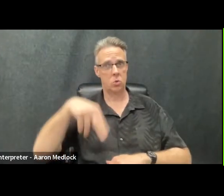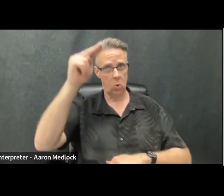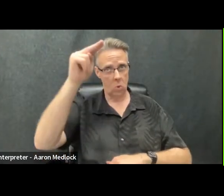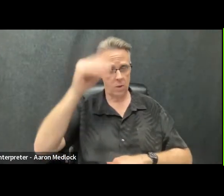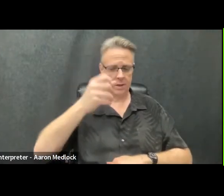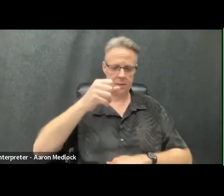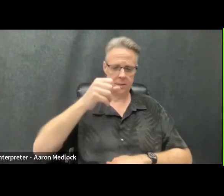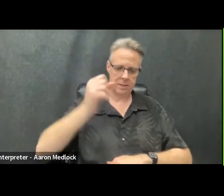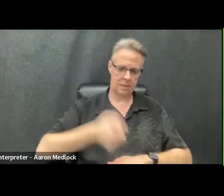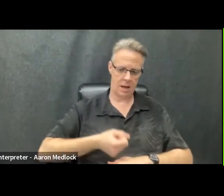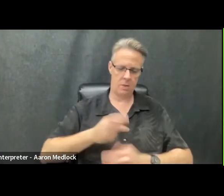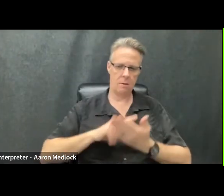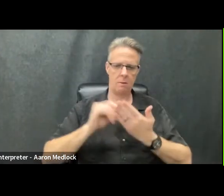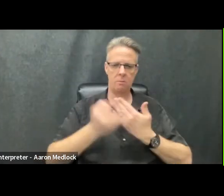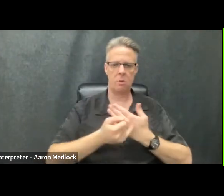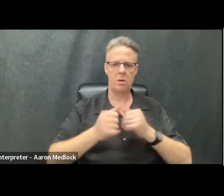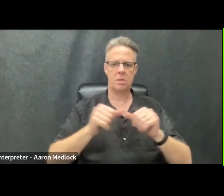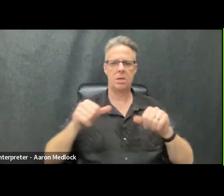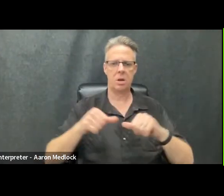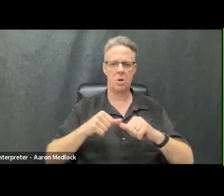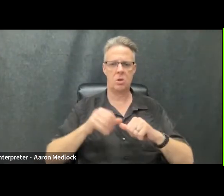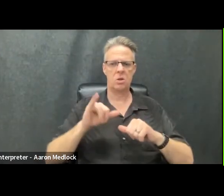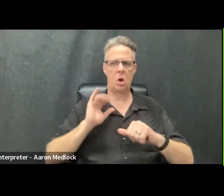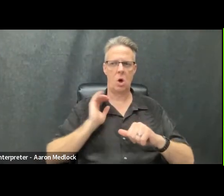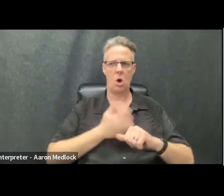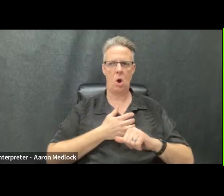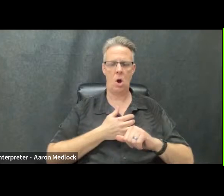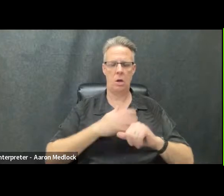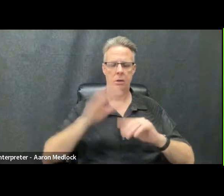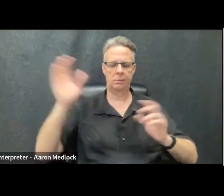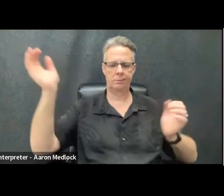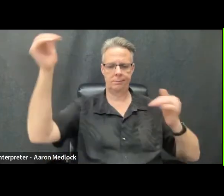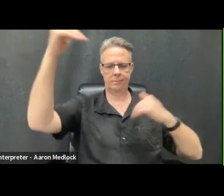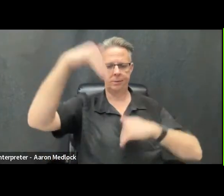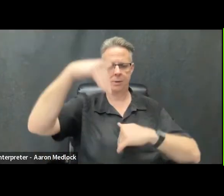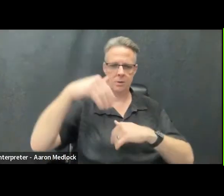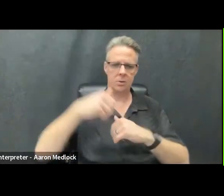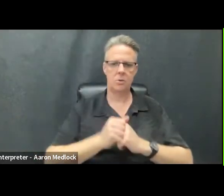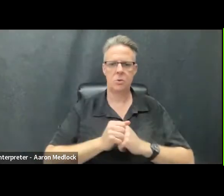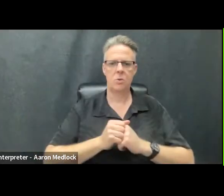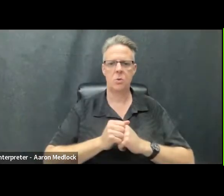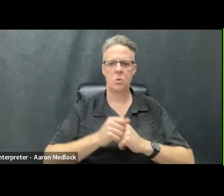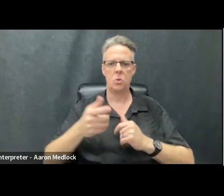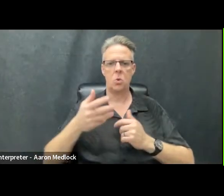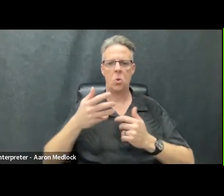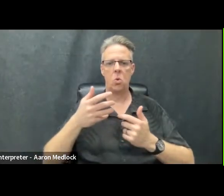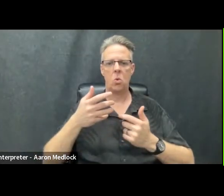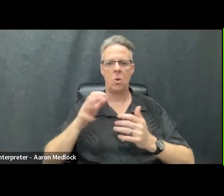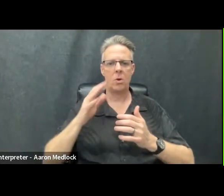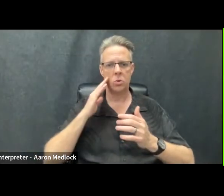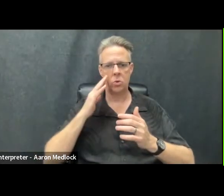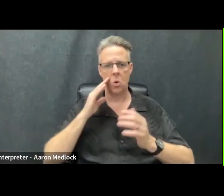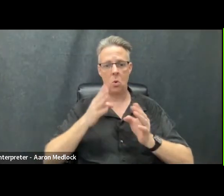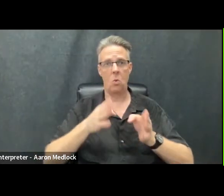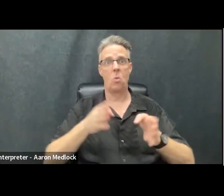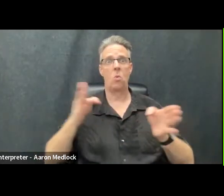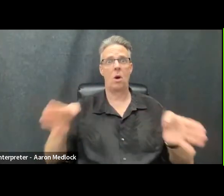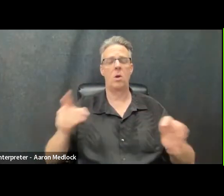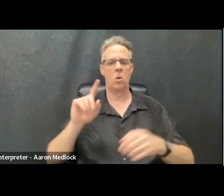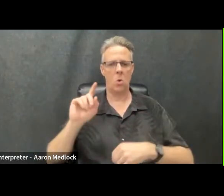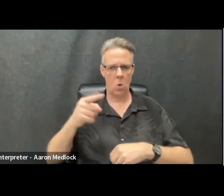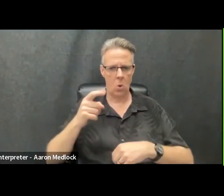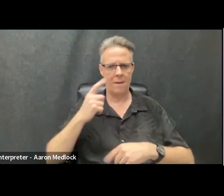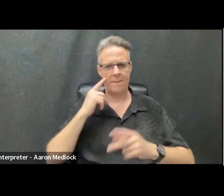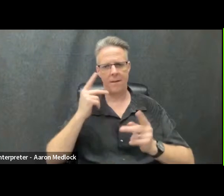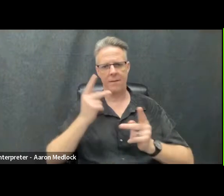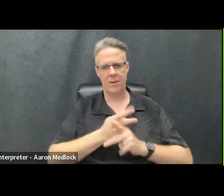of the project area is kind of our connection. So you don't want to kind of widen the pipe. A lot of this has to do, kind of think of transportation